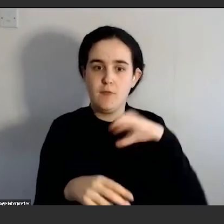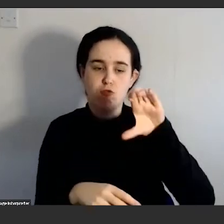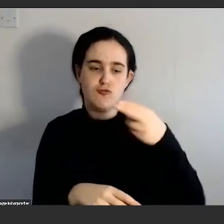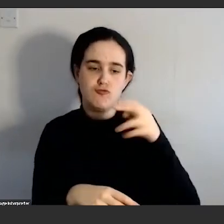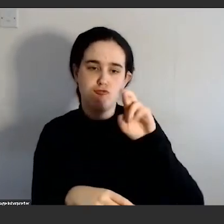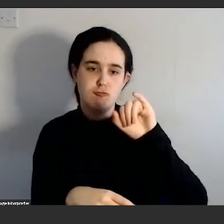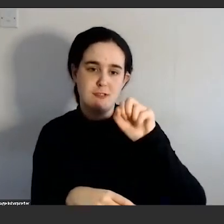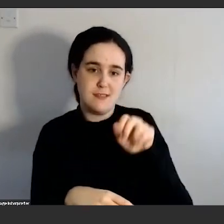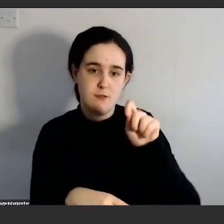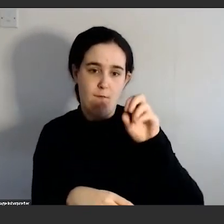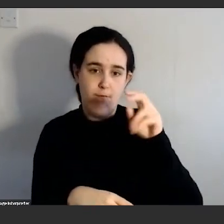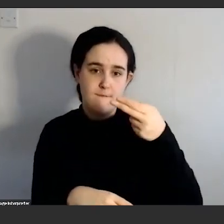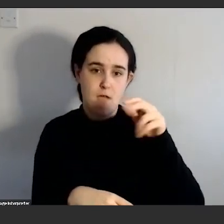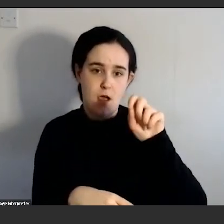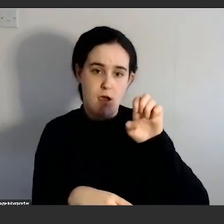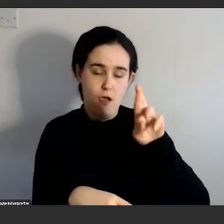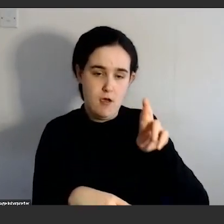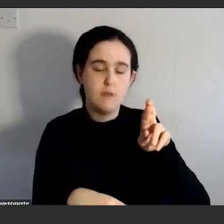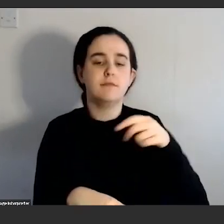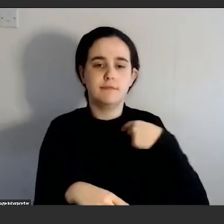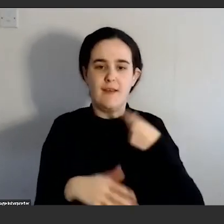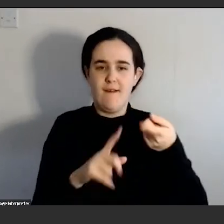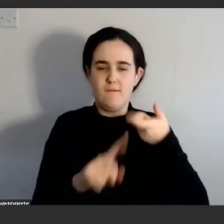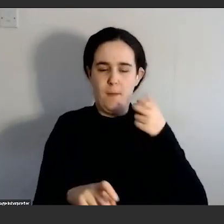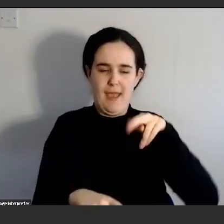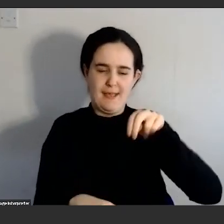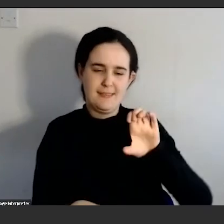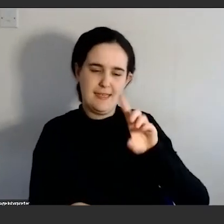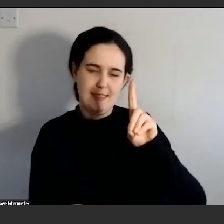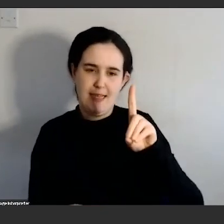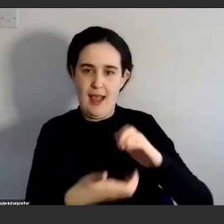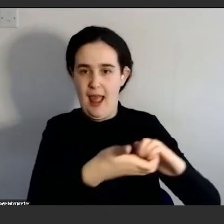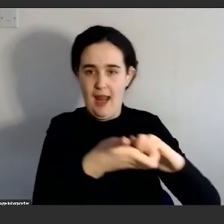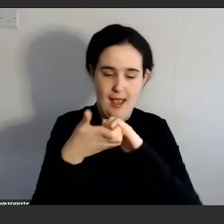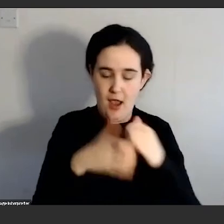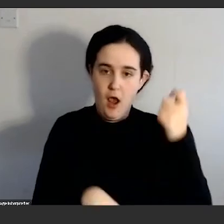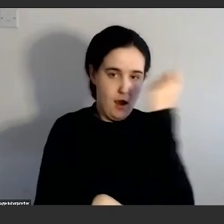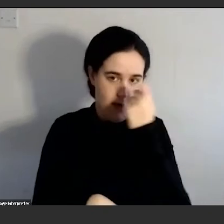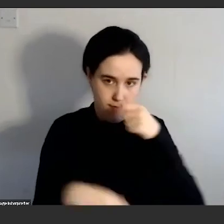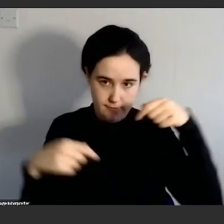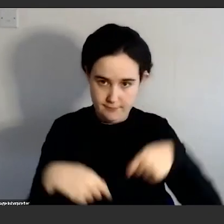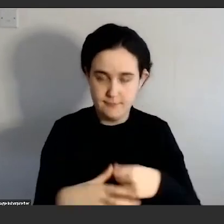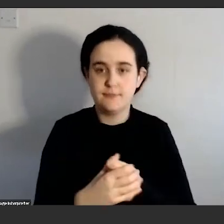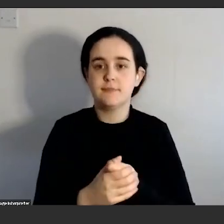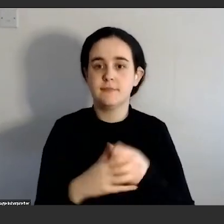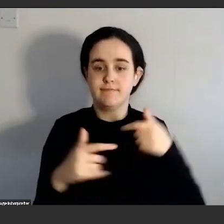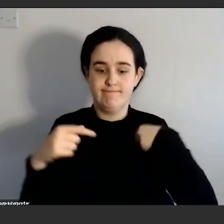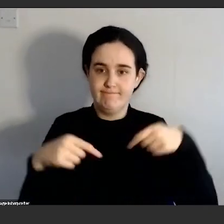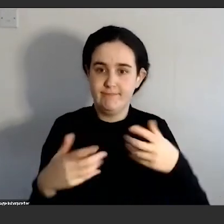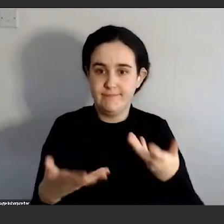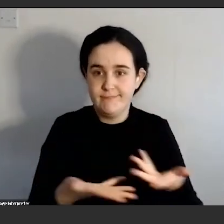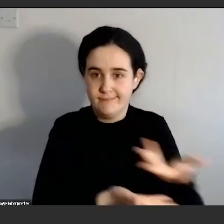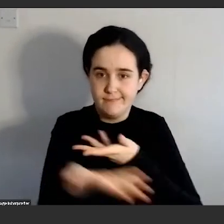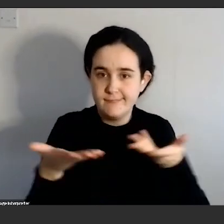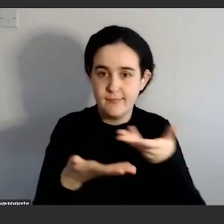of the Global Advisory Committee on NCDs and also an advocate and a peer trainer. And I also